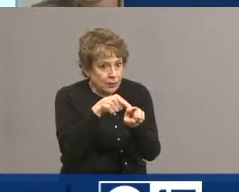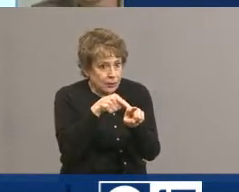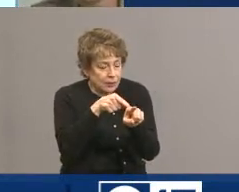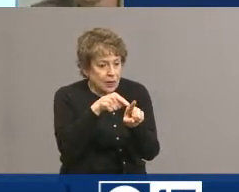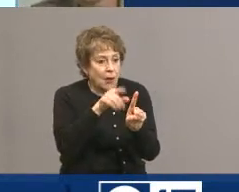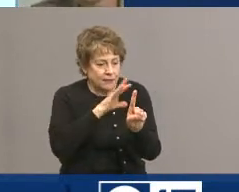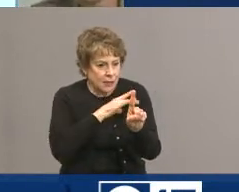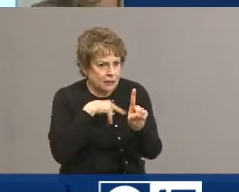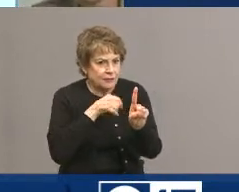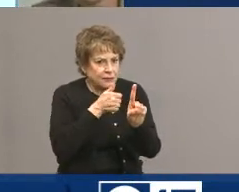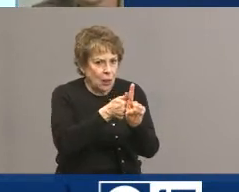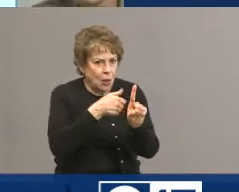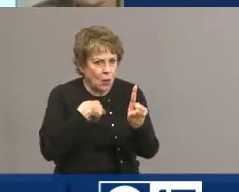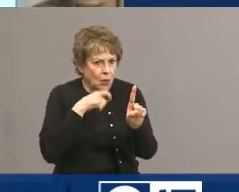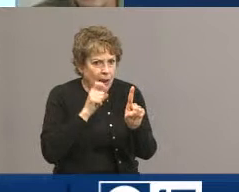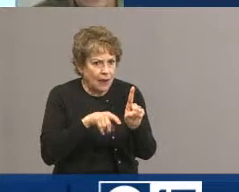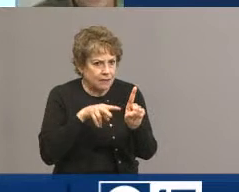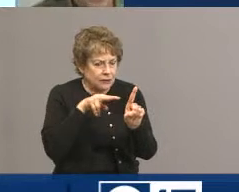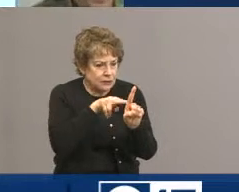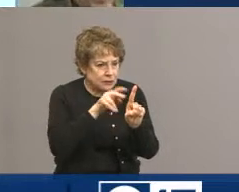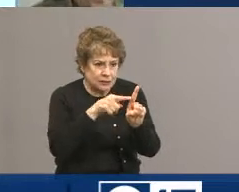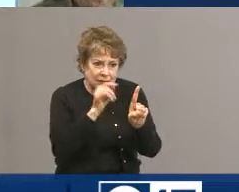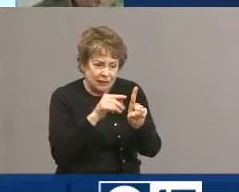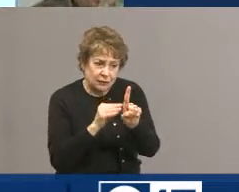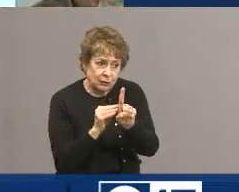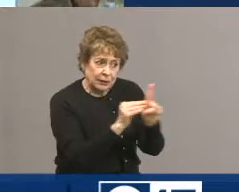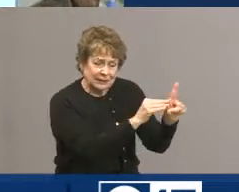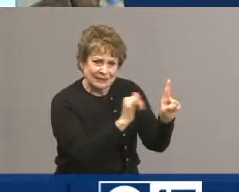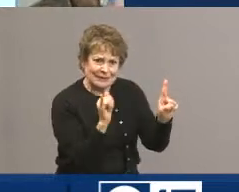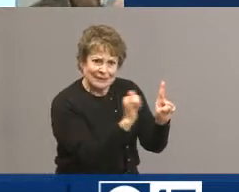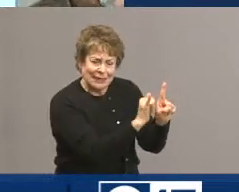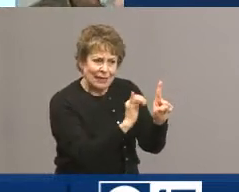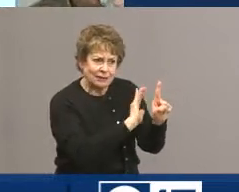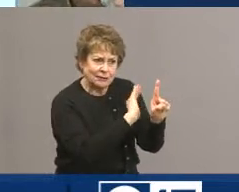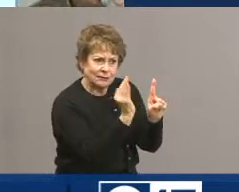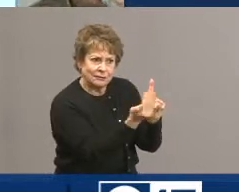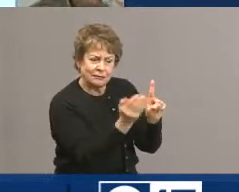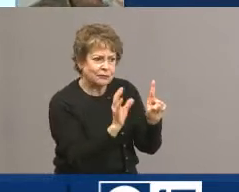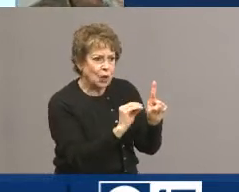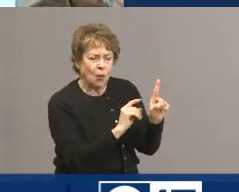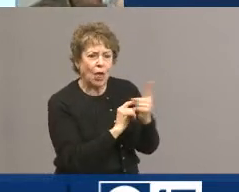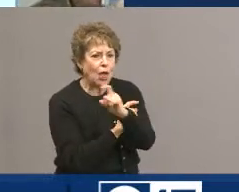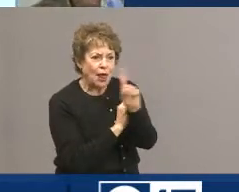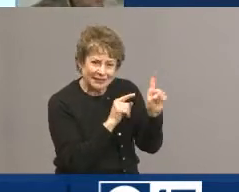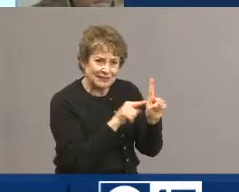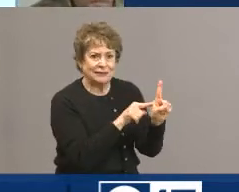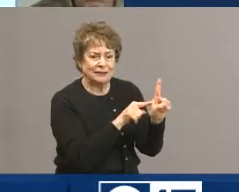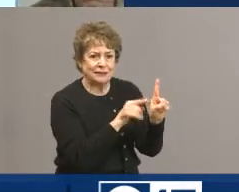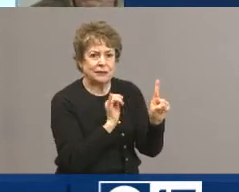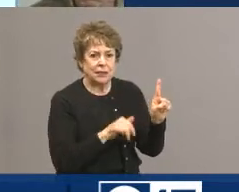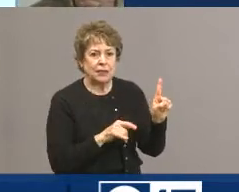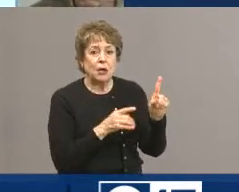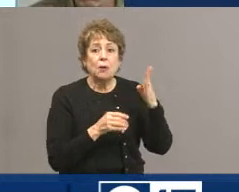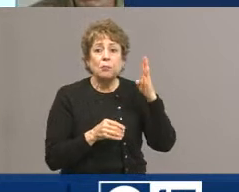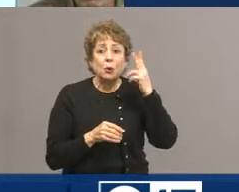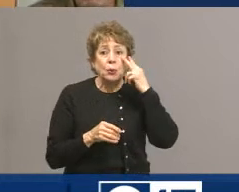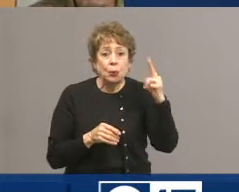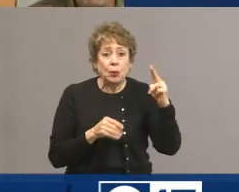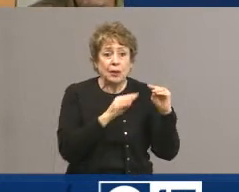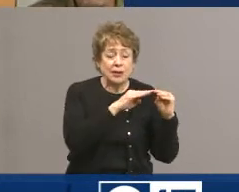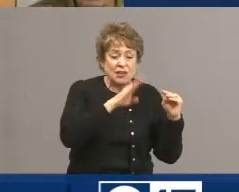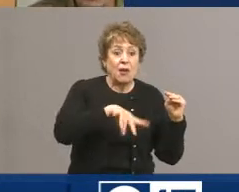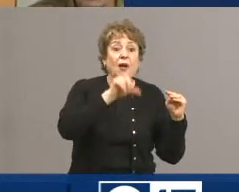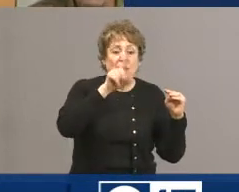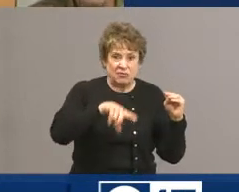mountain grow in terms of tests that we conduct, and the gold line bend down to lower positivity.